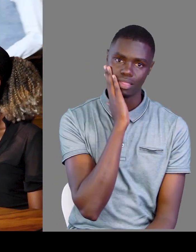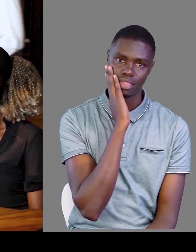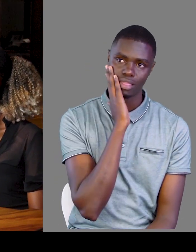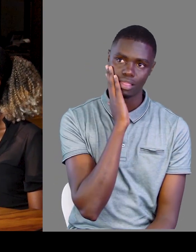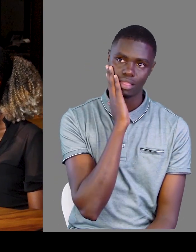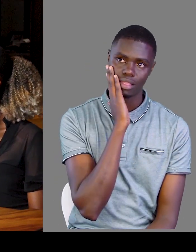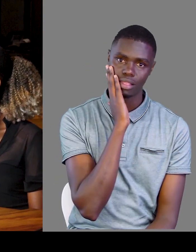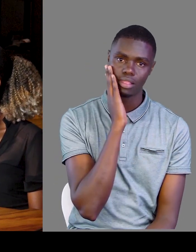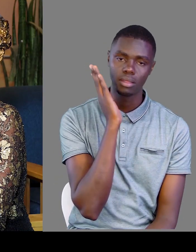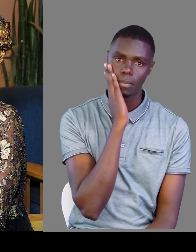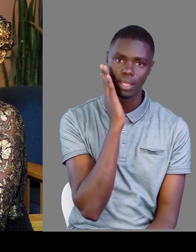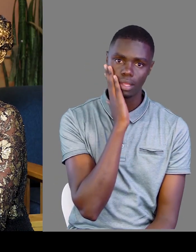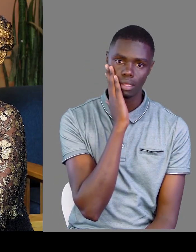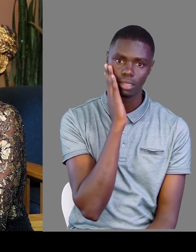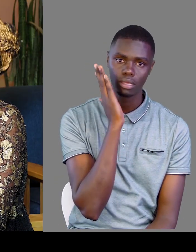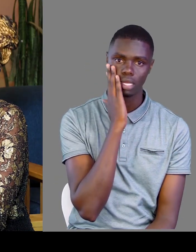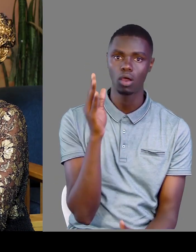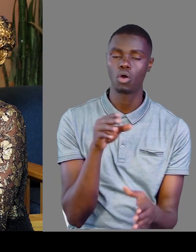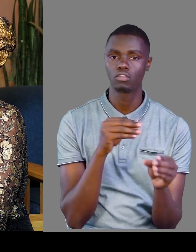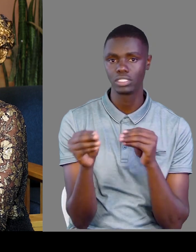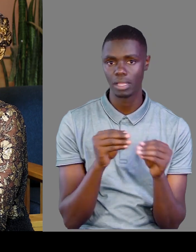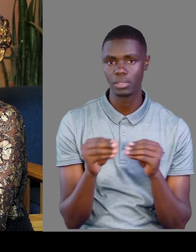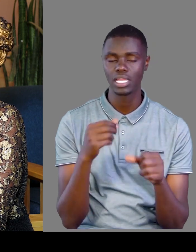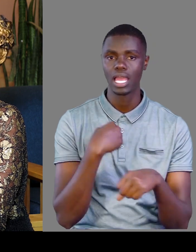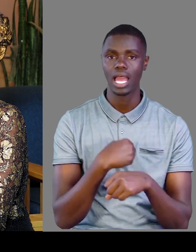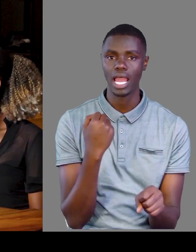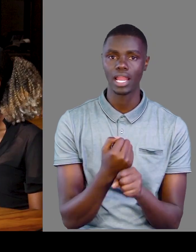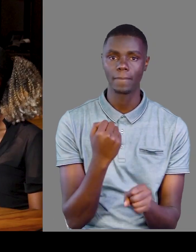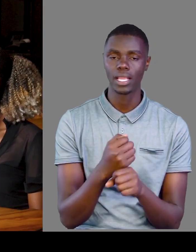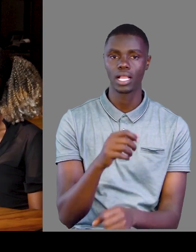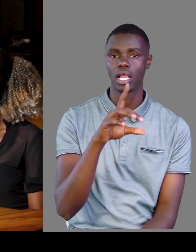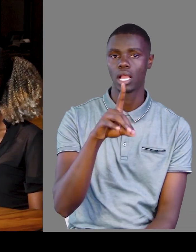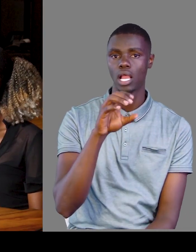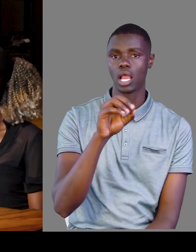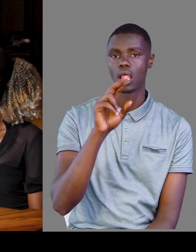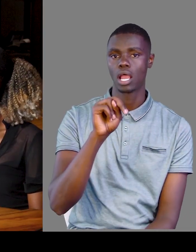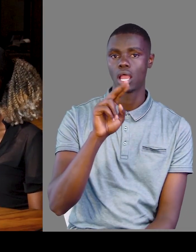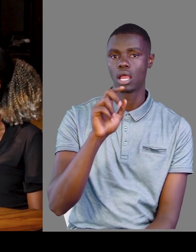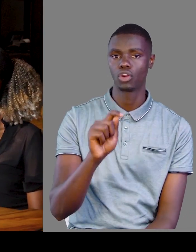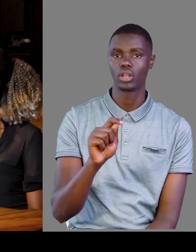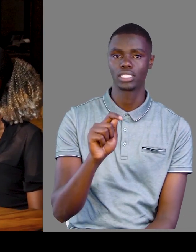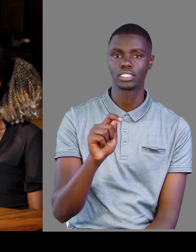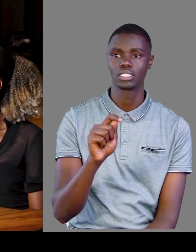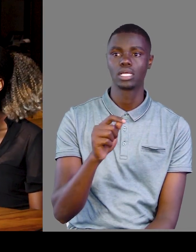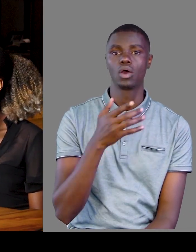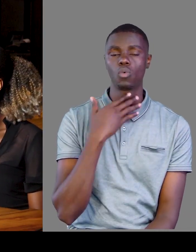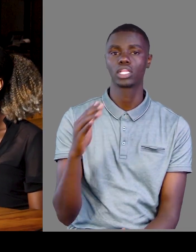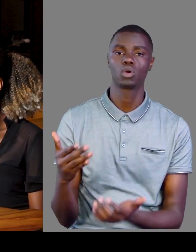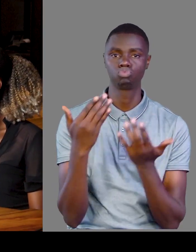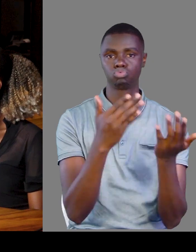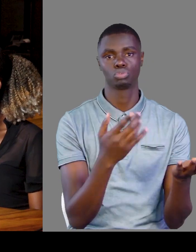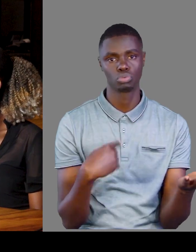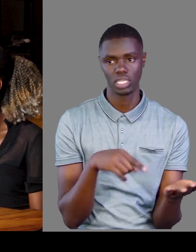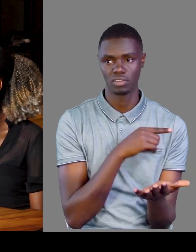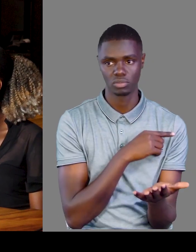make a Japanese style of donuts. We already taught them, so they can make it, and they are going to deliver